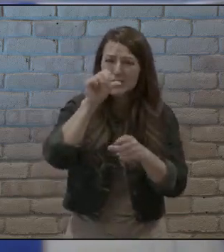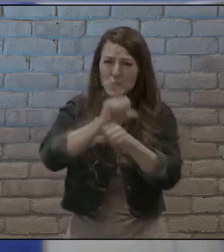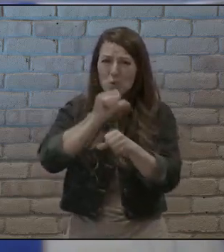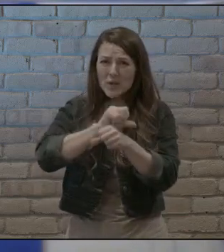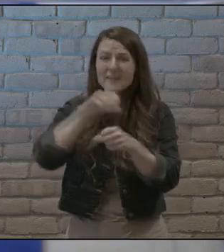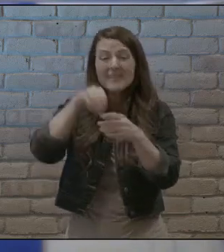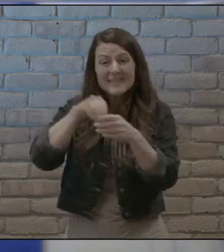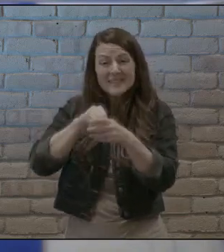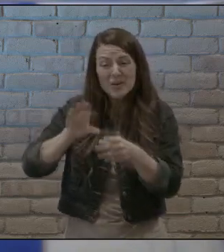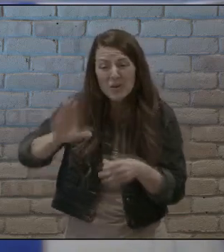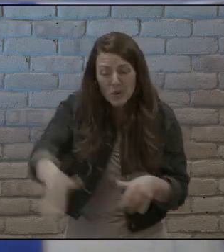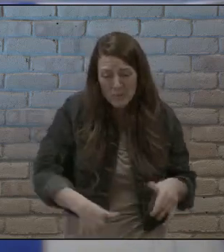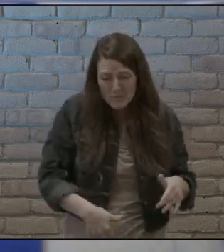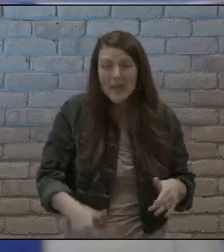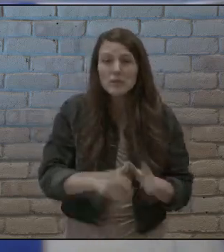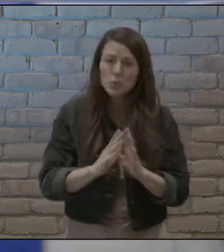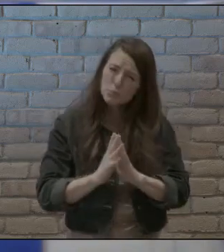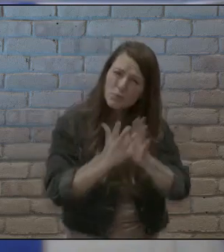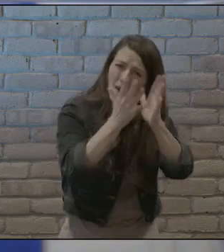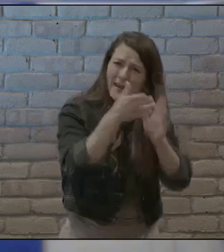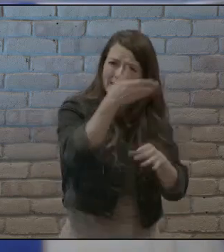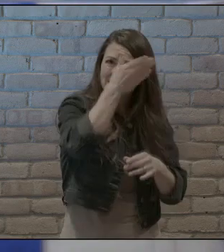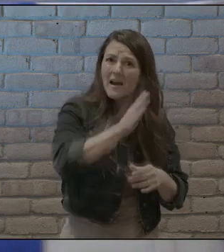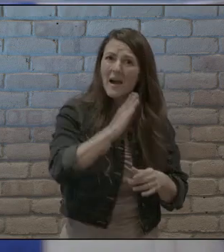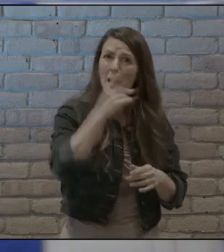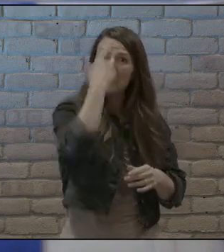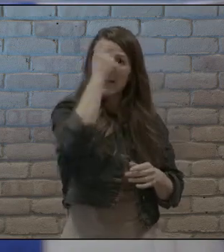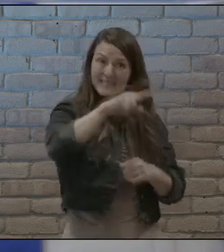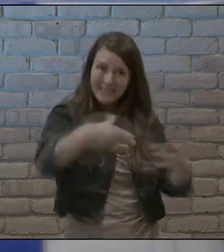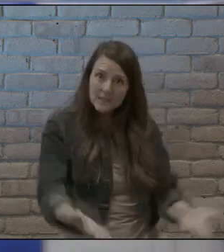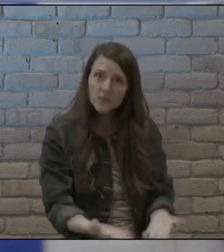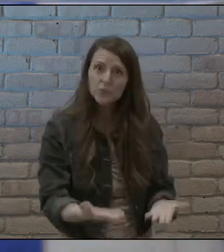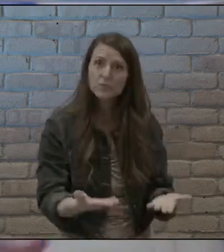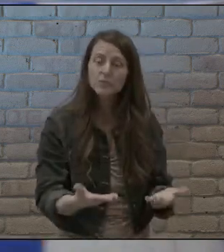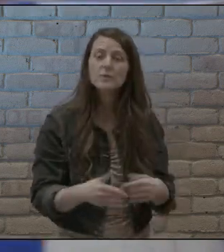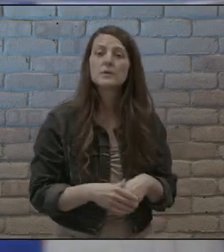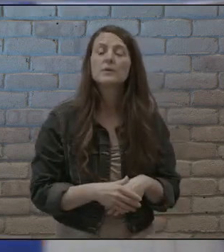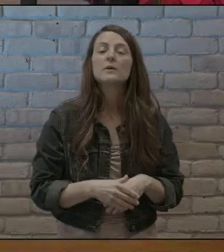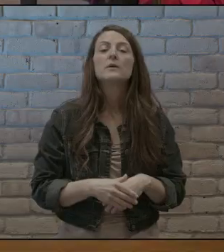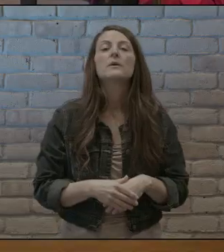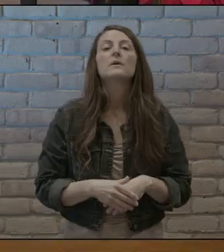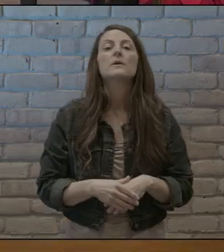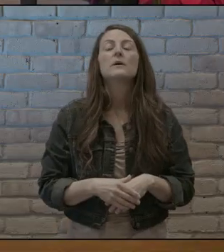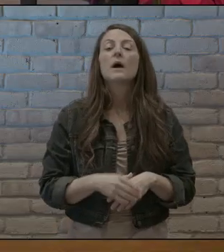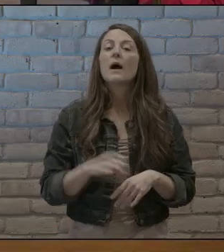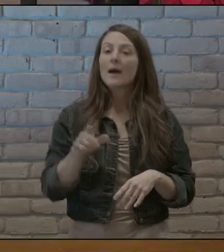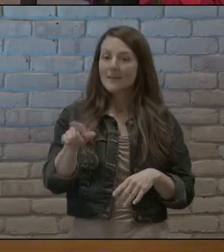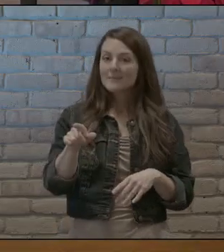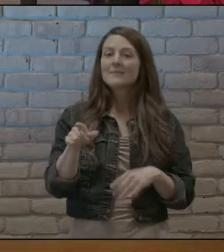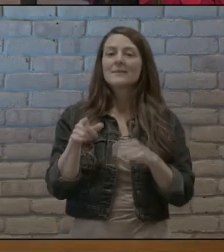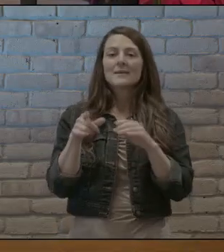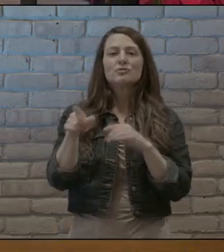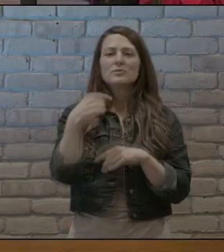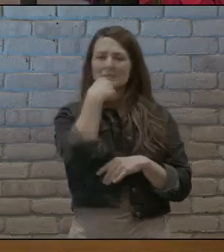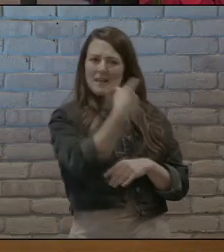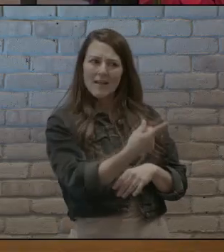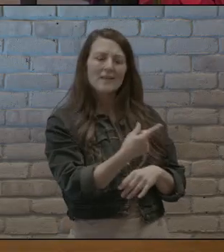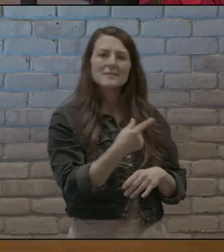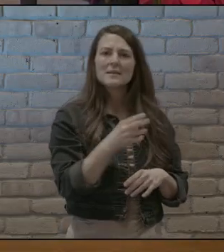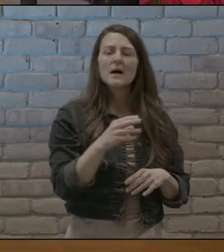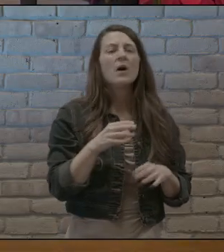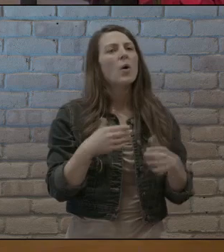to praise God in his very presence. And Elizabeth says these words to Mary, "God